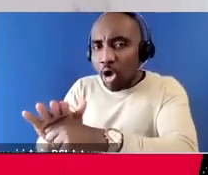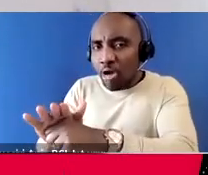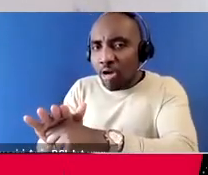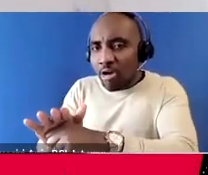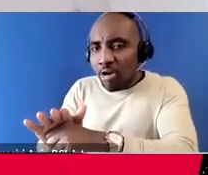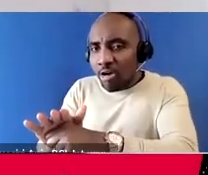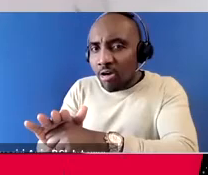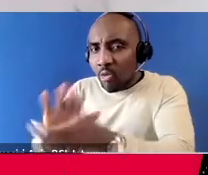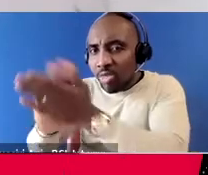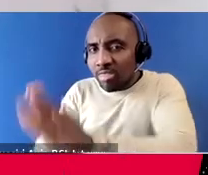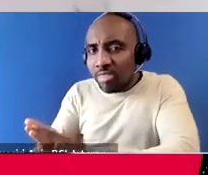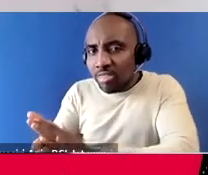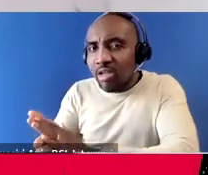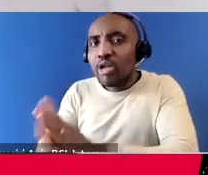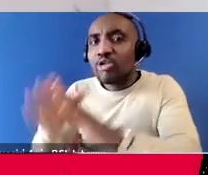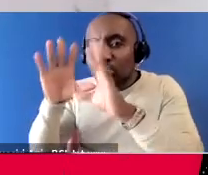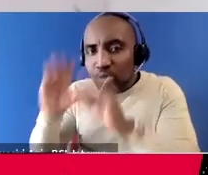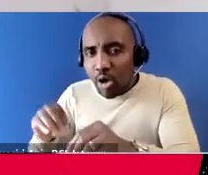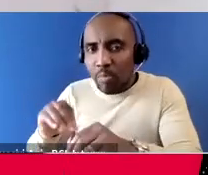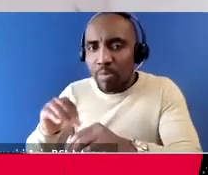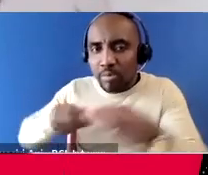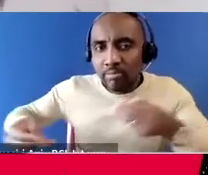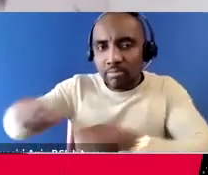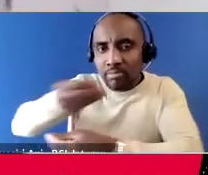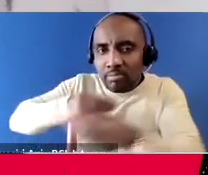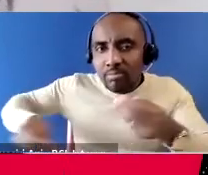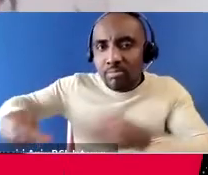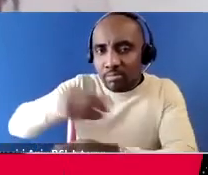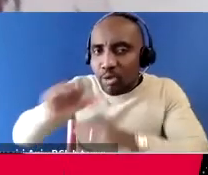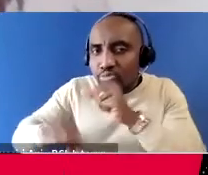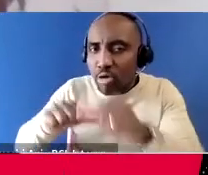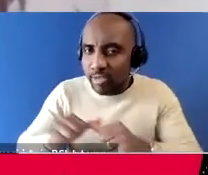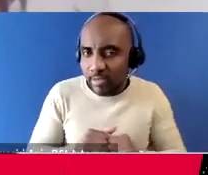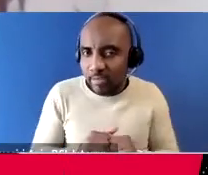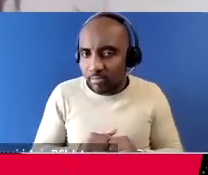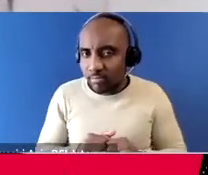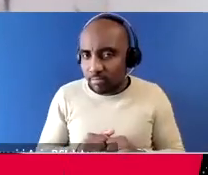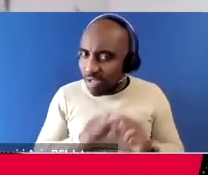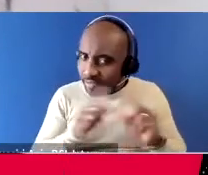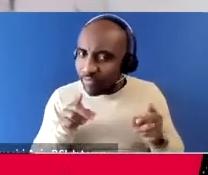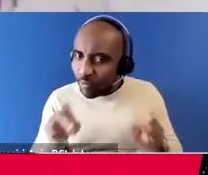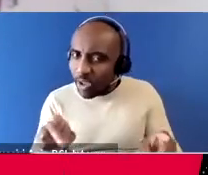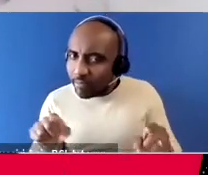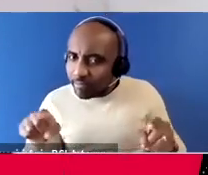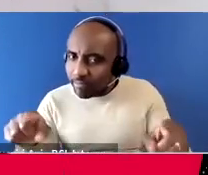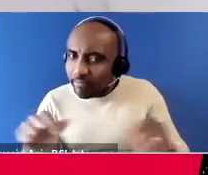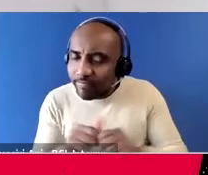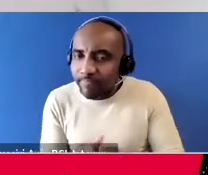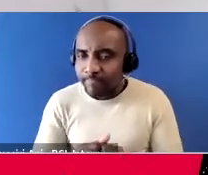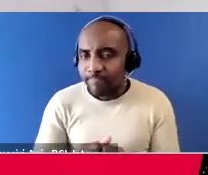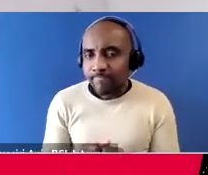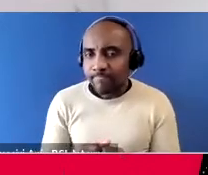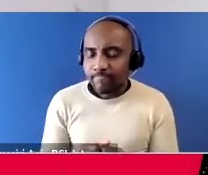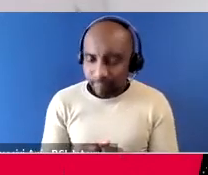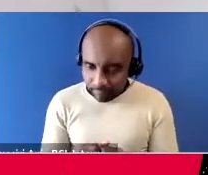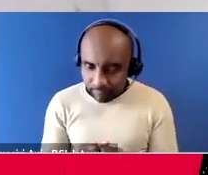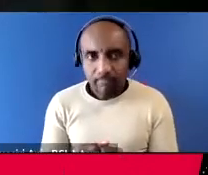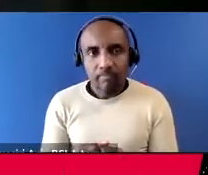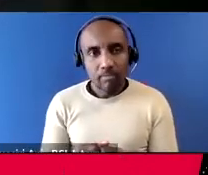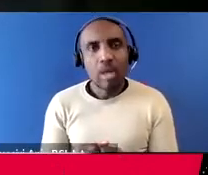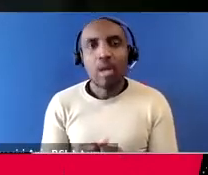Okay, we've got some great questions coming in the Q&A, and some of that sort of follows in terms of these places for